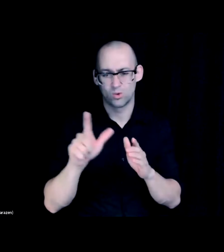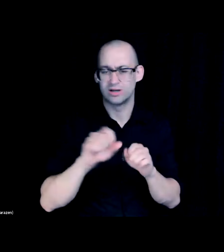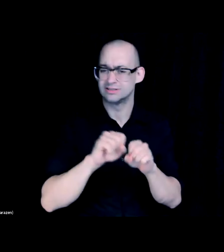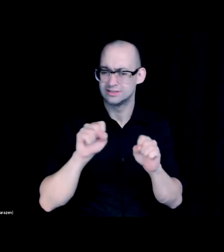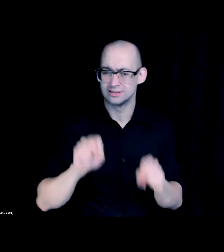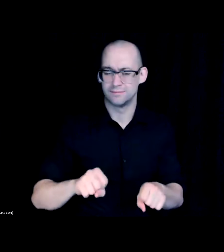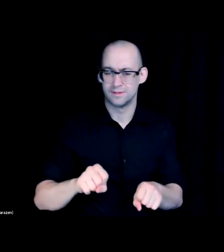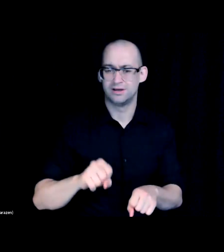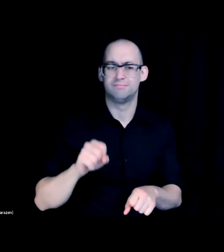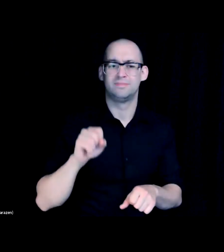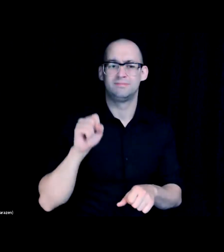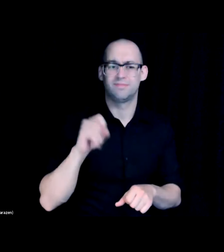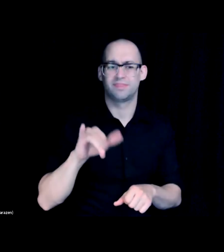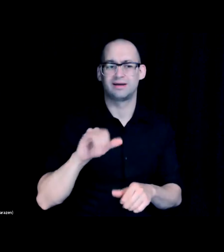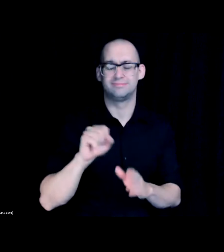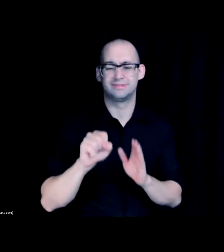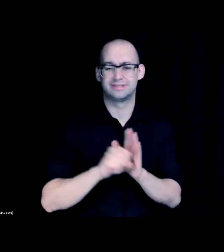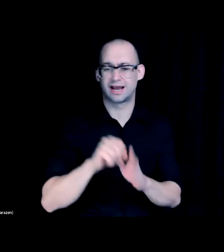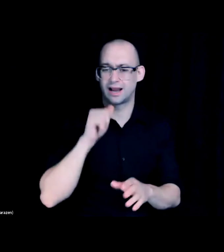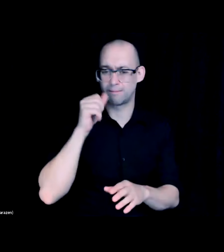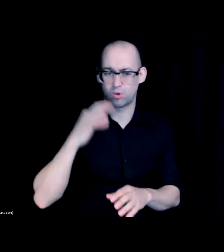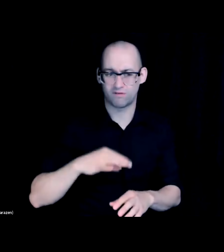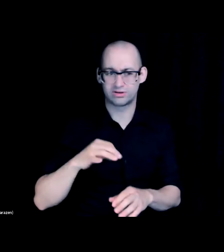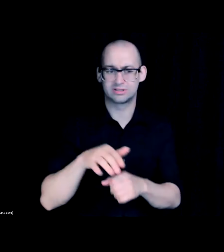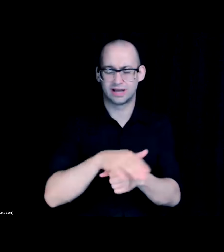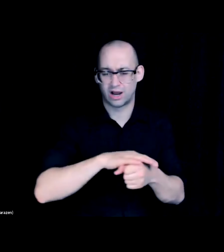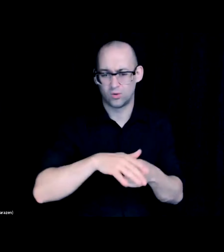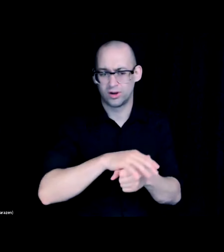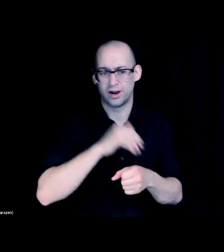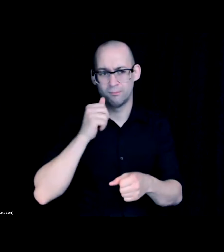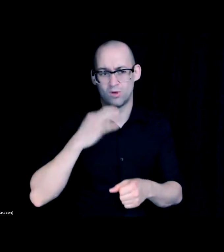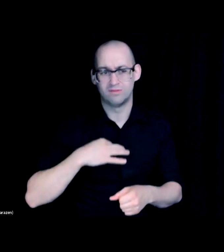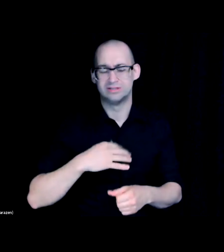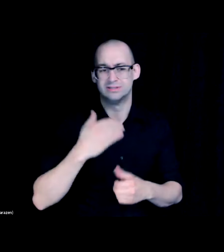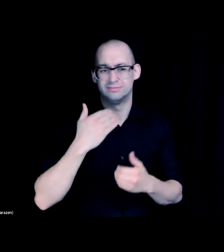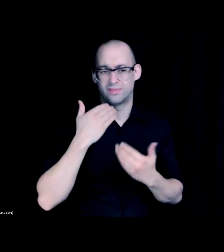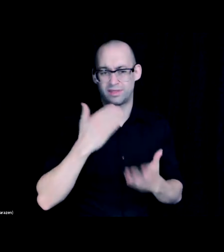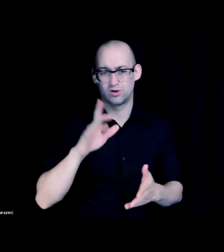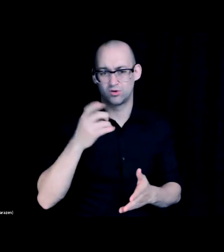regional nonprofits, the housing providers. Chris, thank you so much for